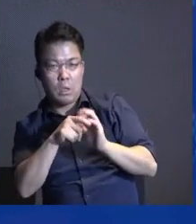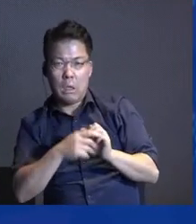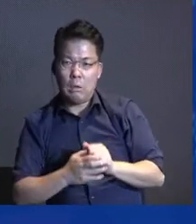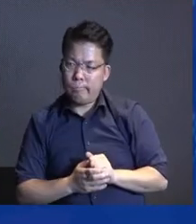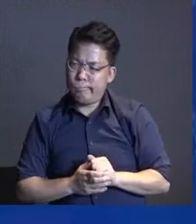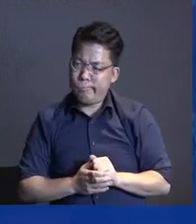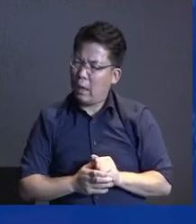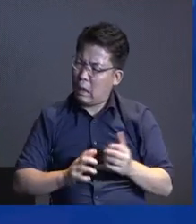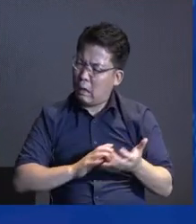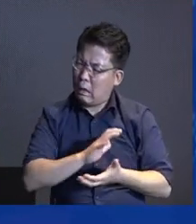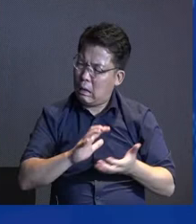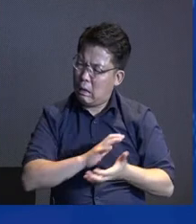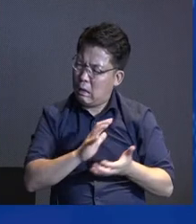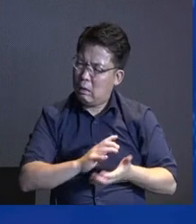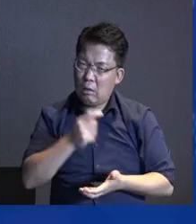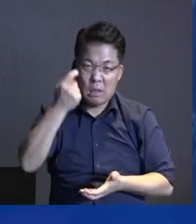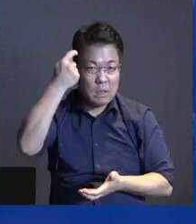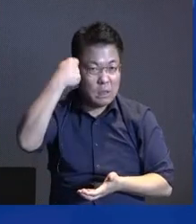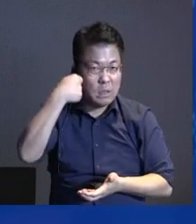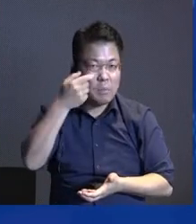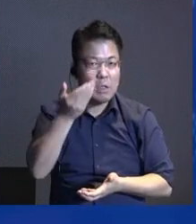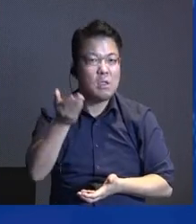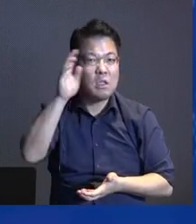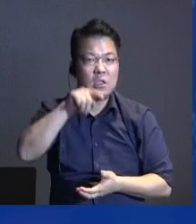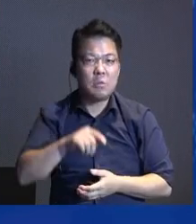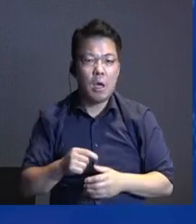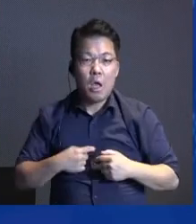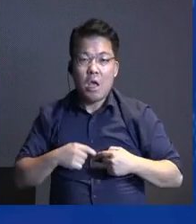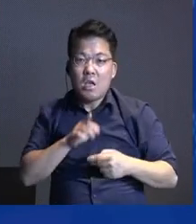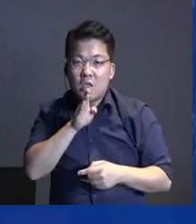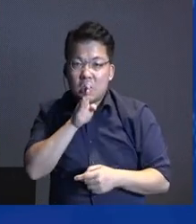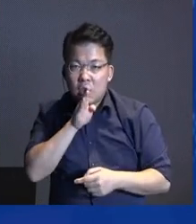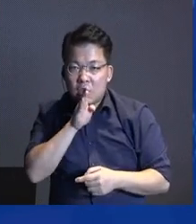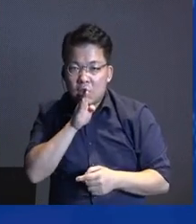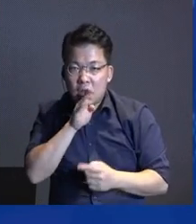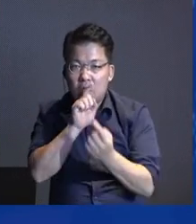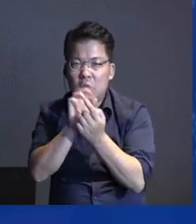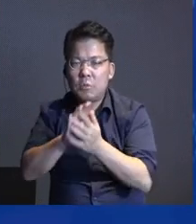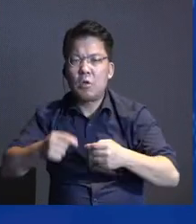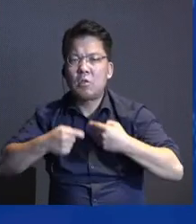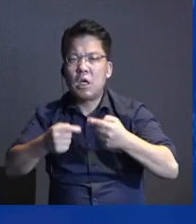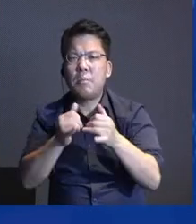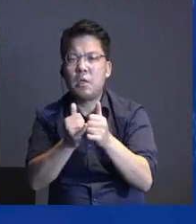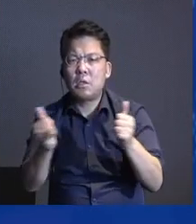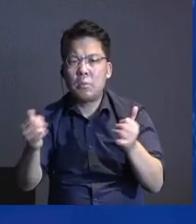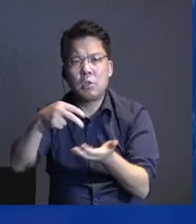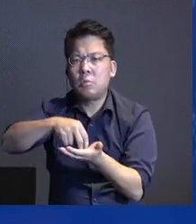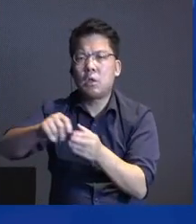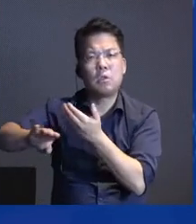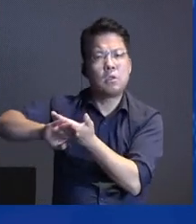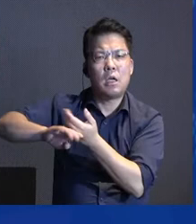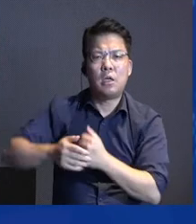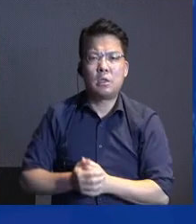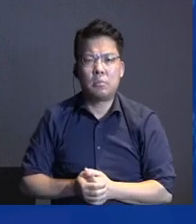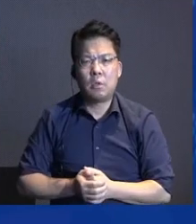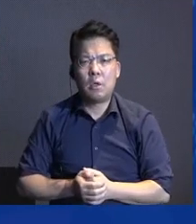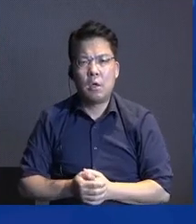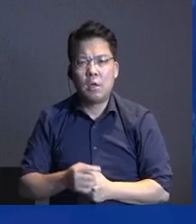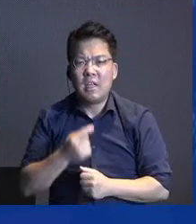snowball effect, which I'm sure is probably nothing new to many of you here. And also